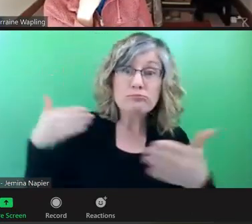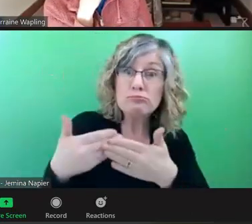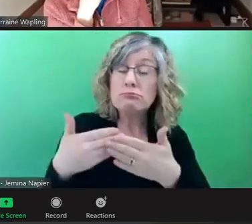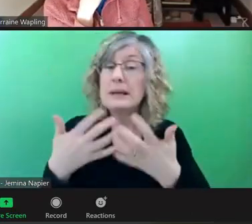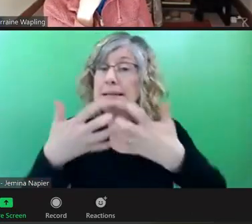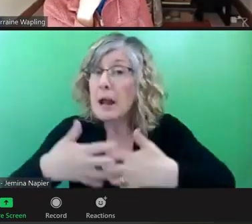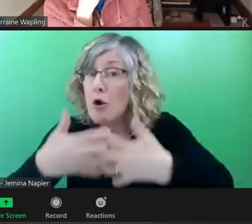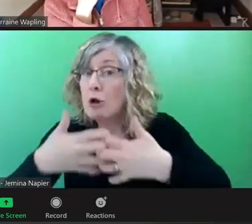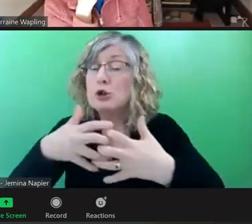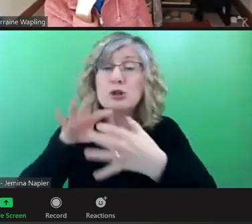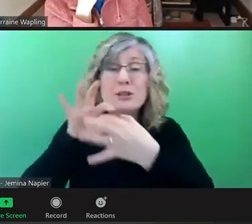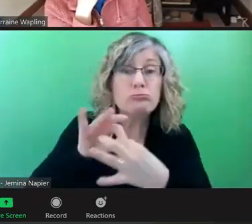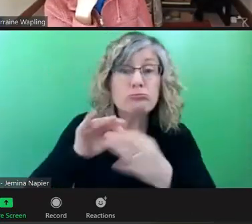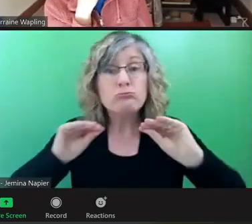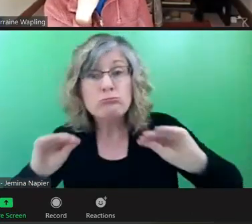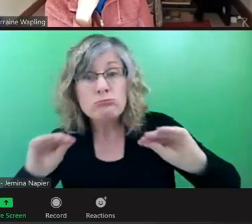Yeah.